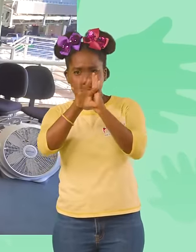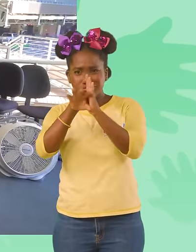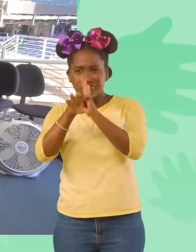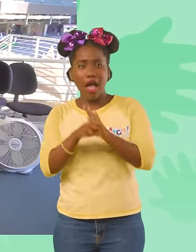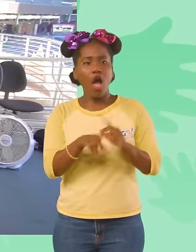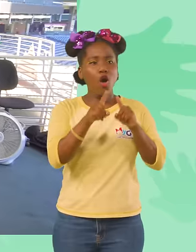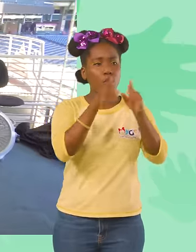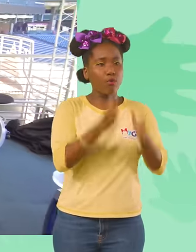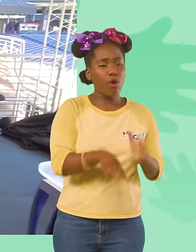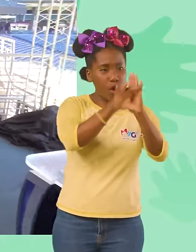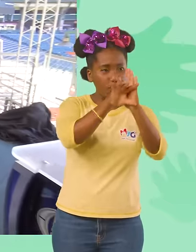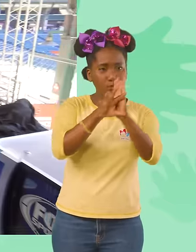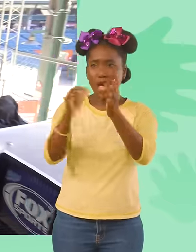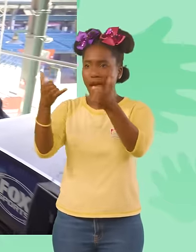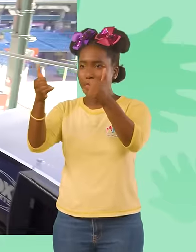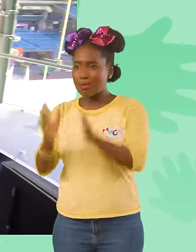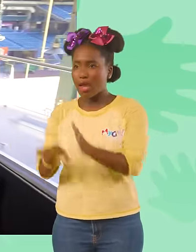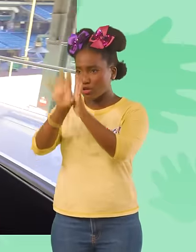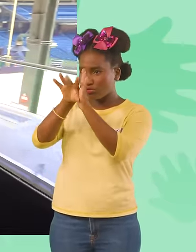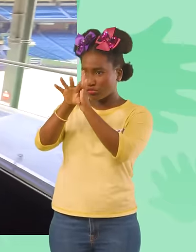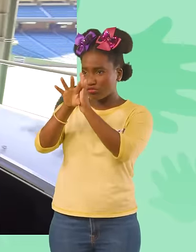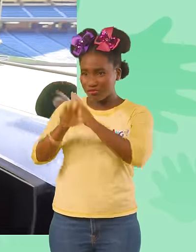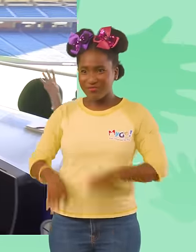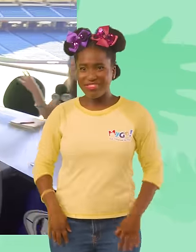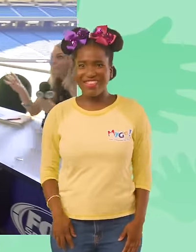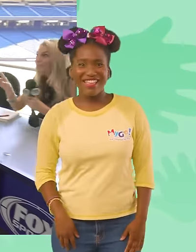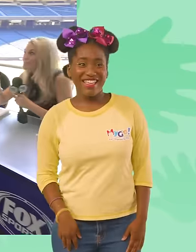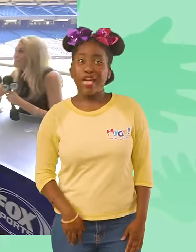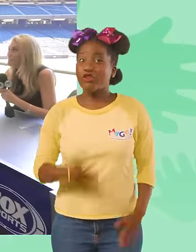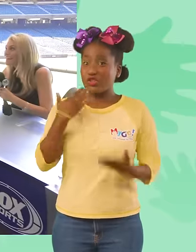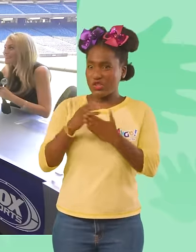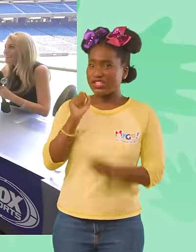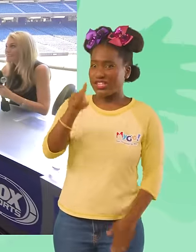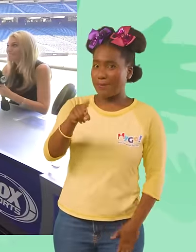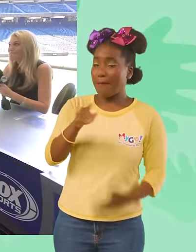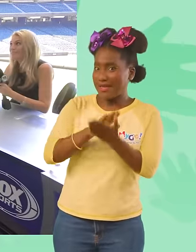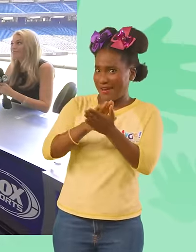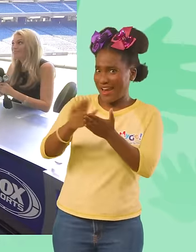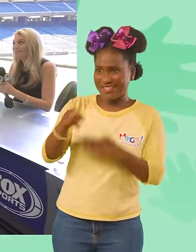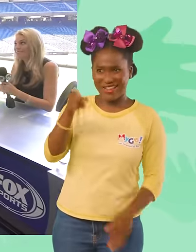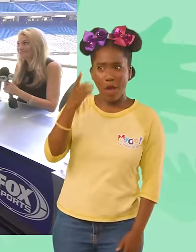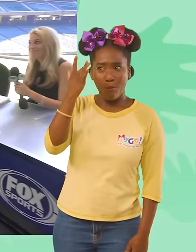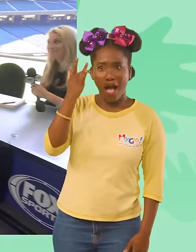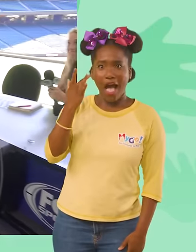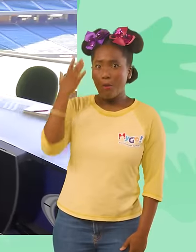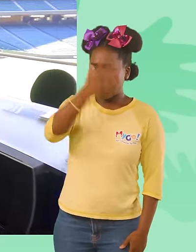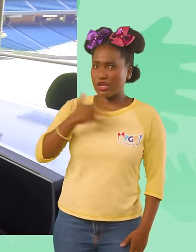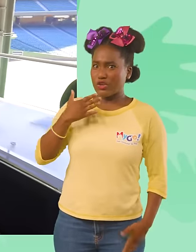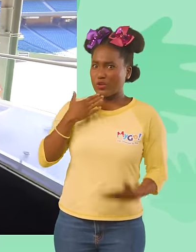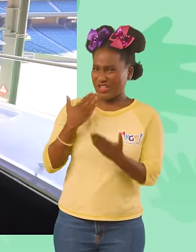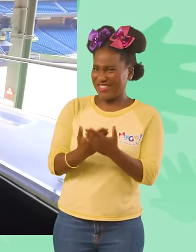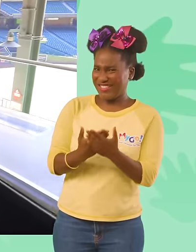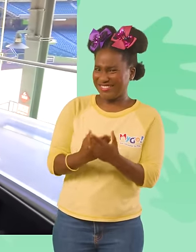of Kate and I take videos of the players when they're playing. Oh, really? Here's a little tip. Be really nice to them because he'll make you look good. Oh,